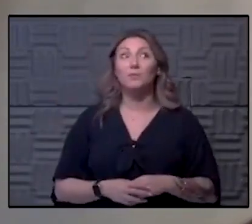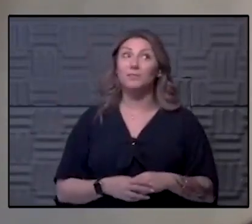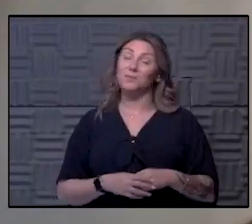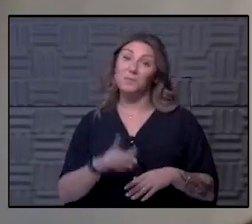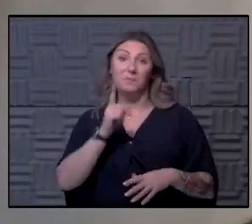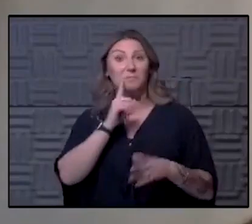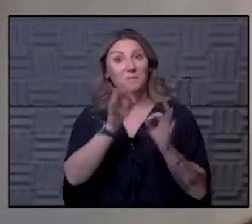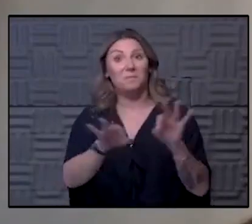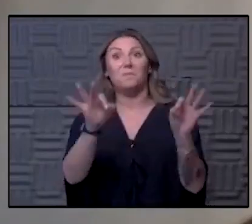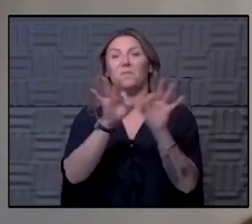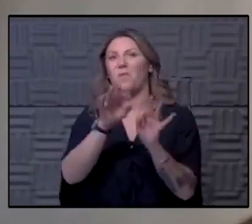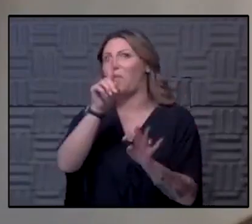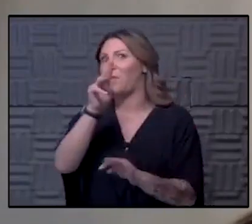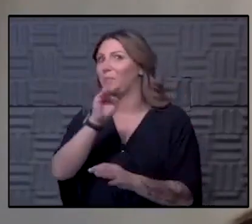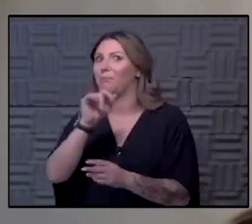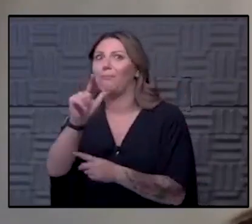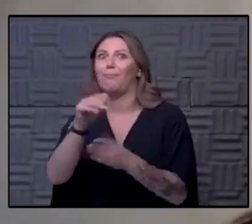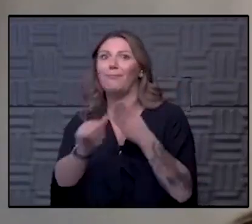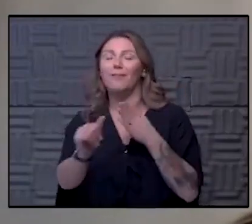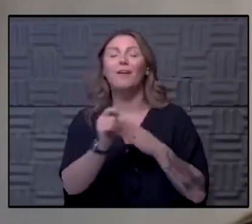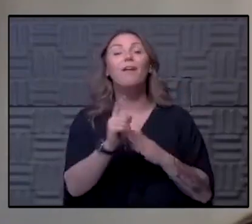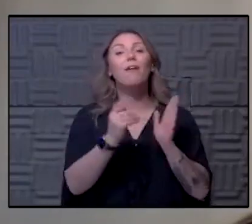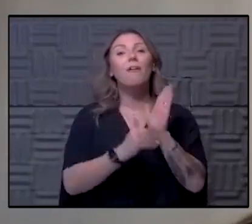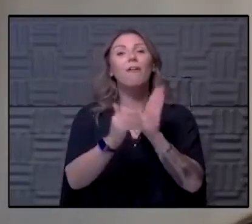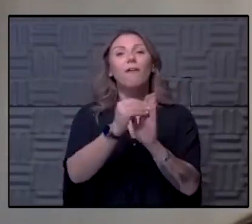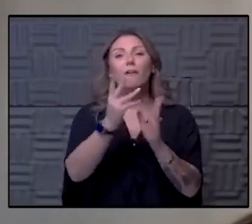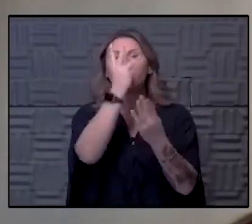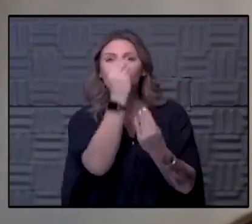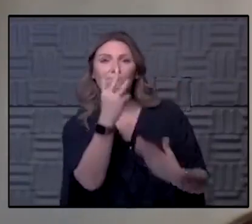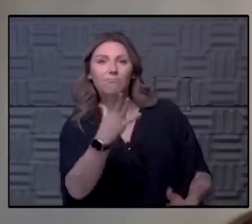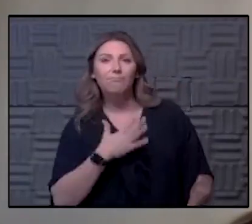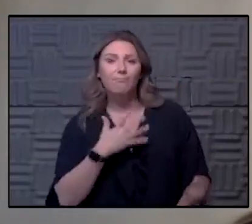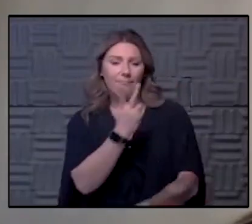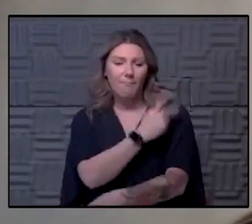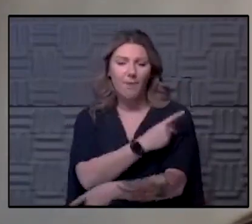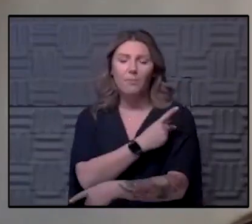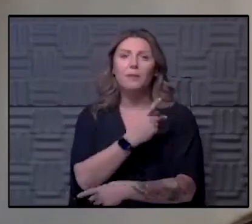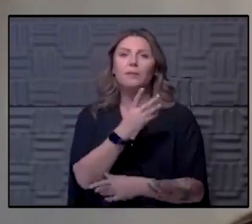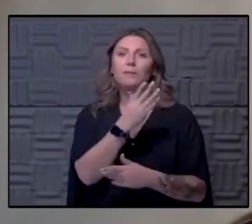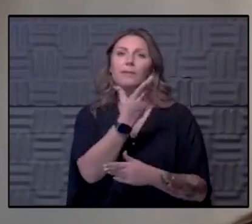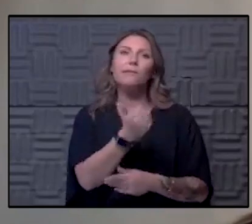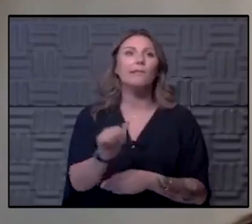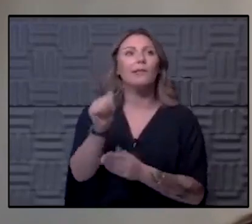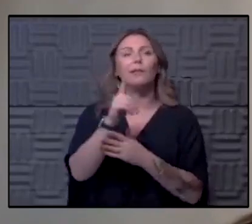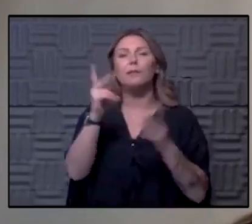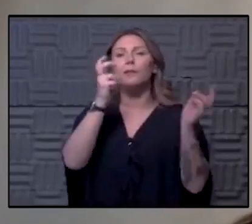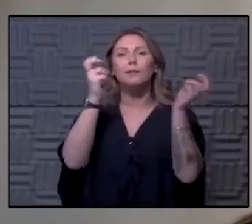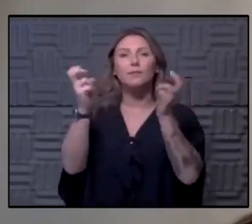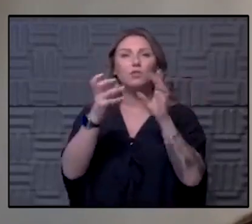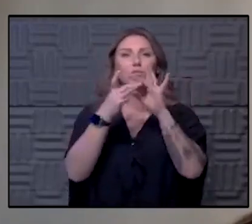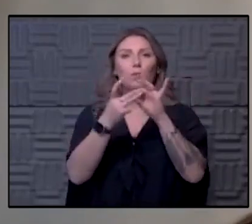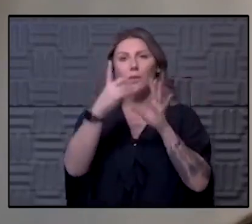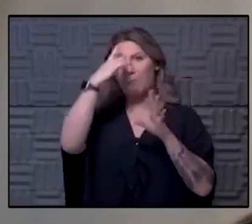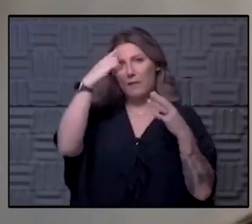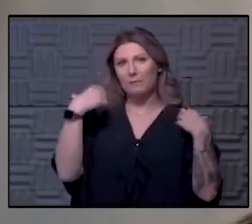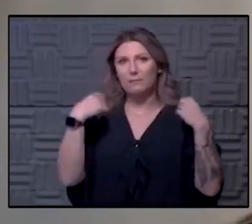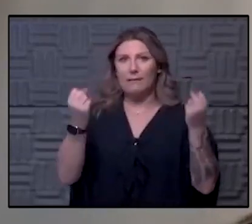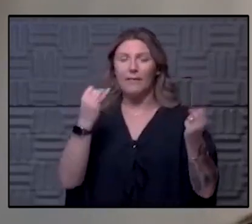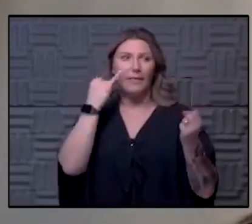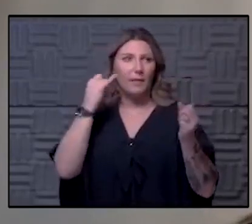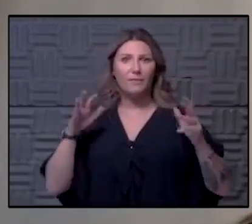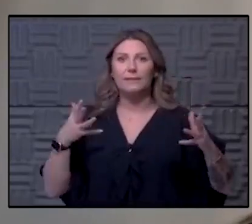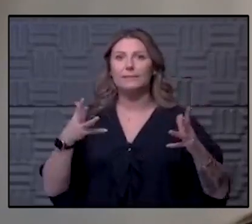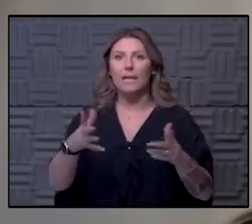question. So I often tell my patients that any underlying issue with mental health, whether that's